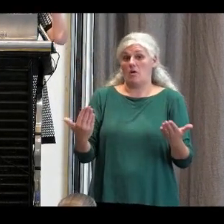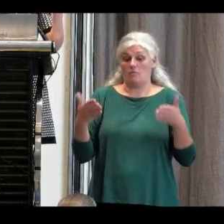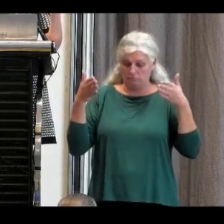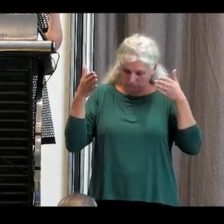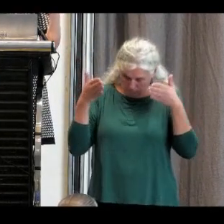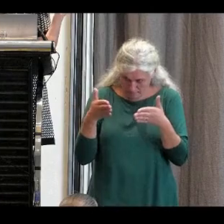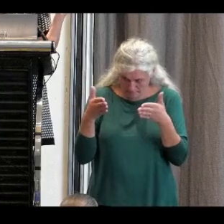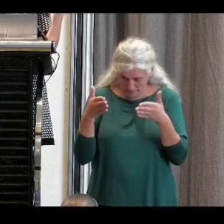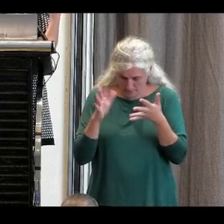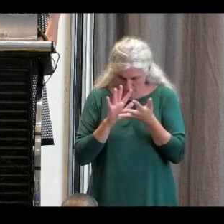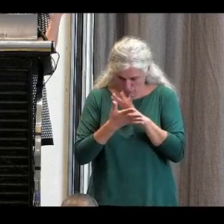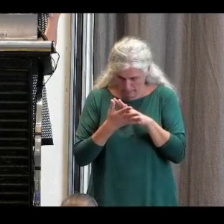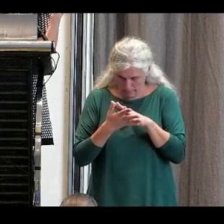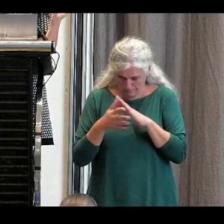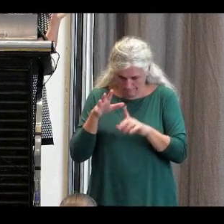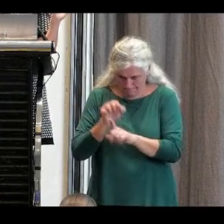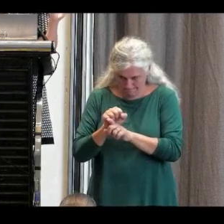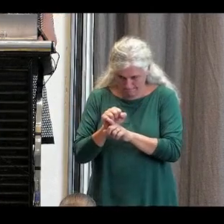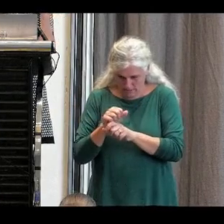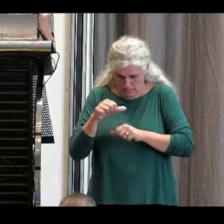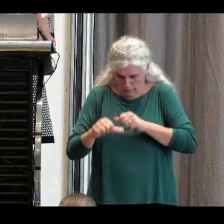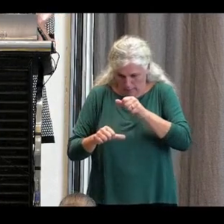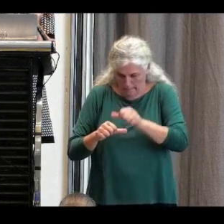focused small disruption in the circadian rhythm,